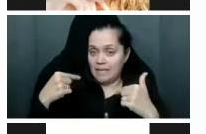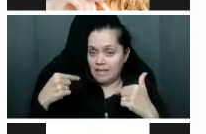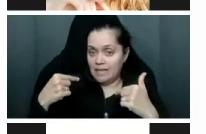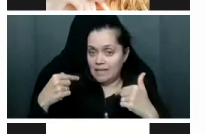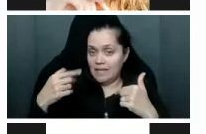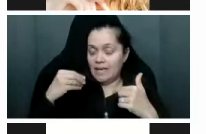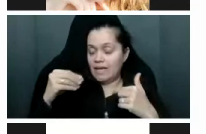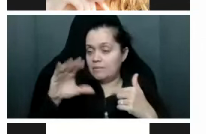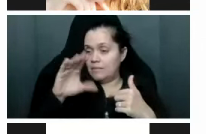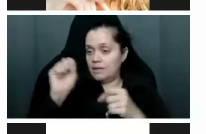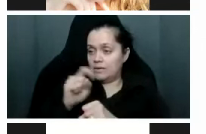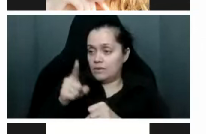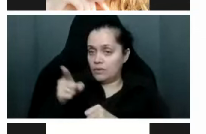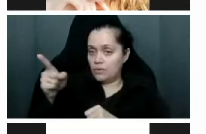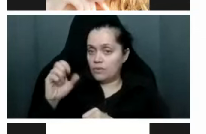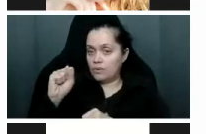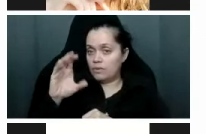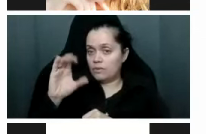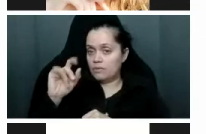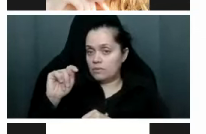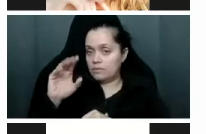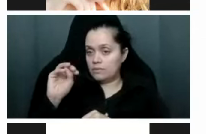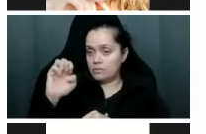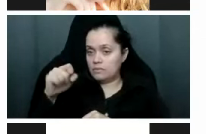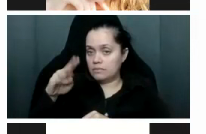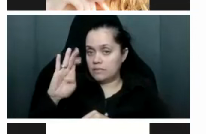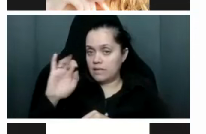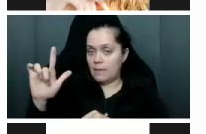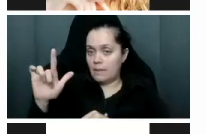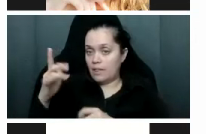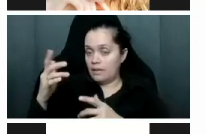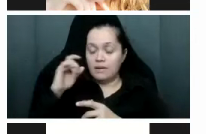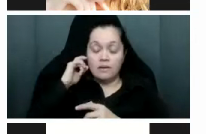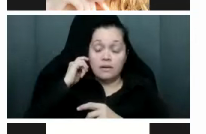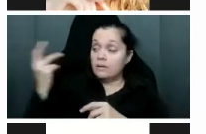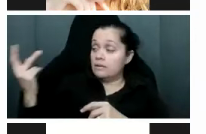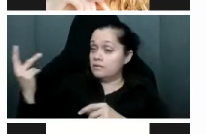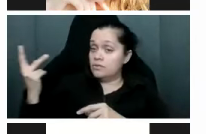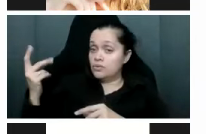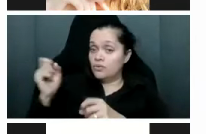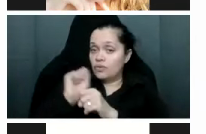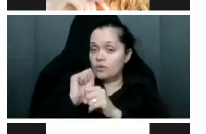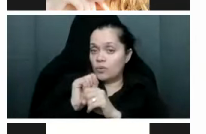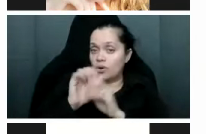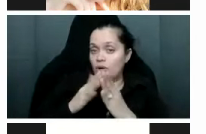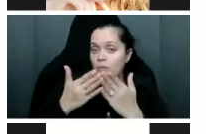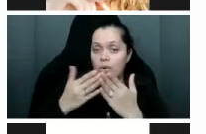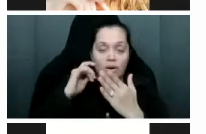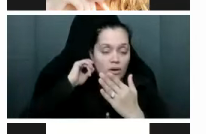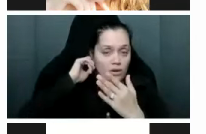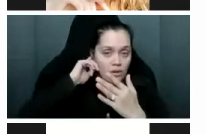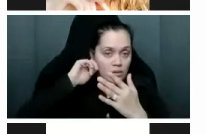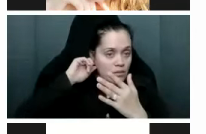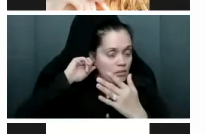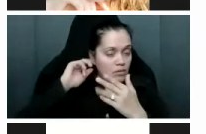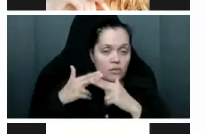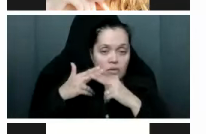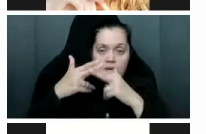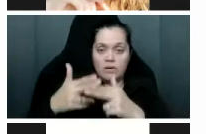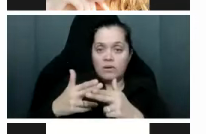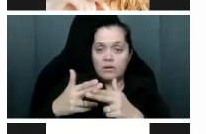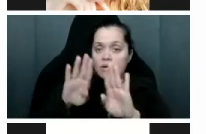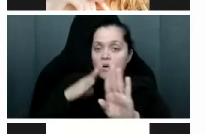my colleague, Scott Campbell. The two of us wrote a textbook in what is called